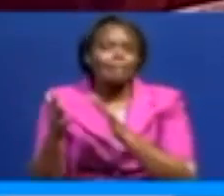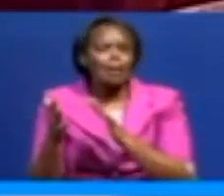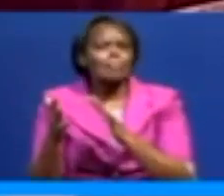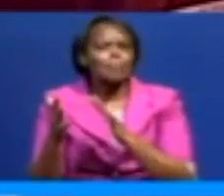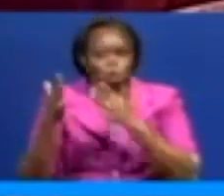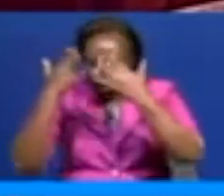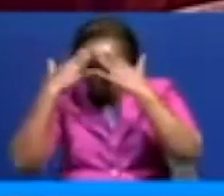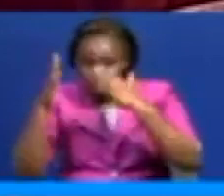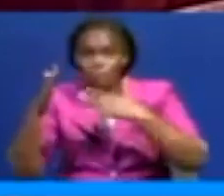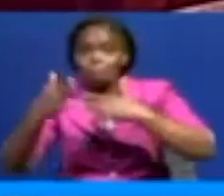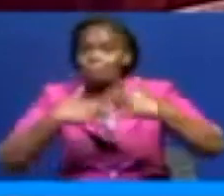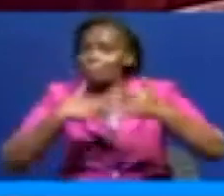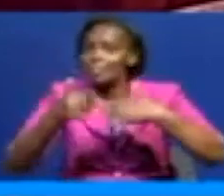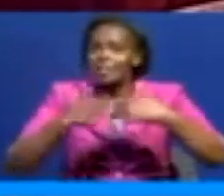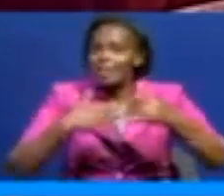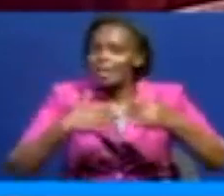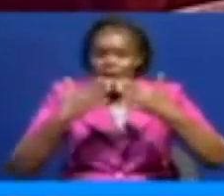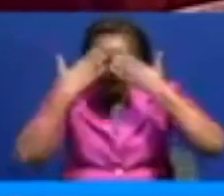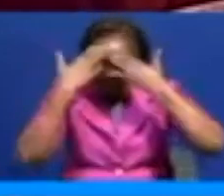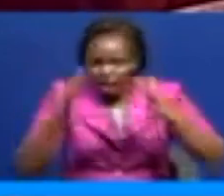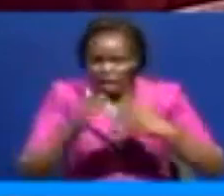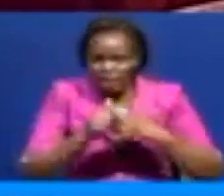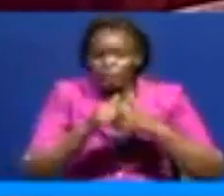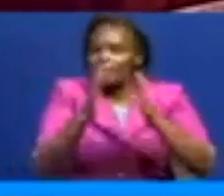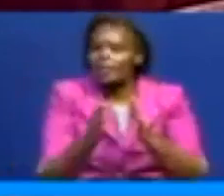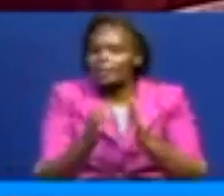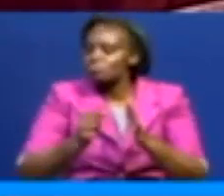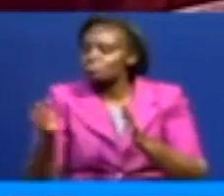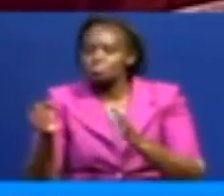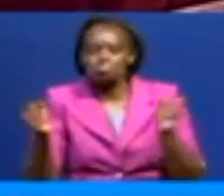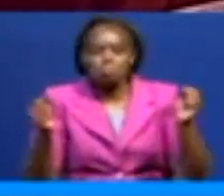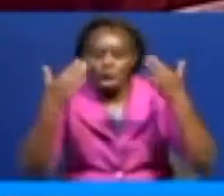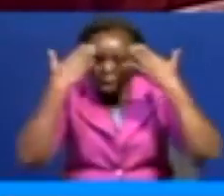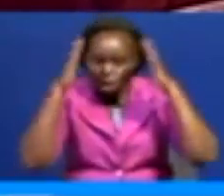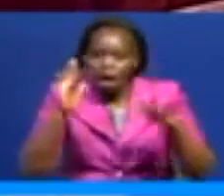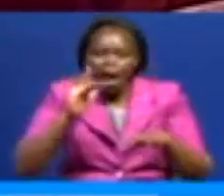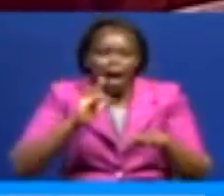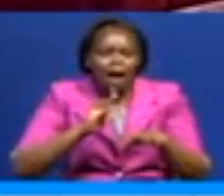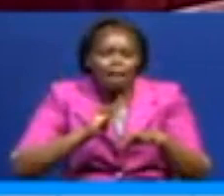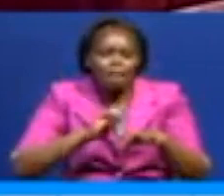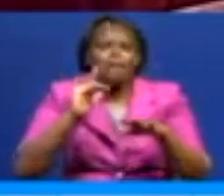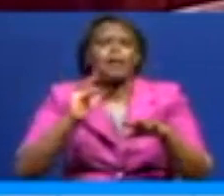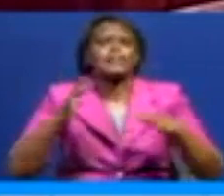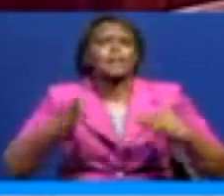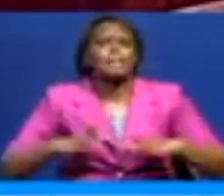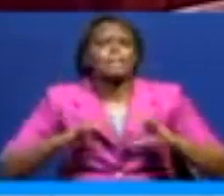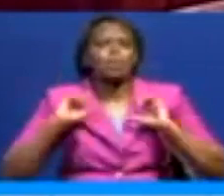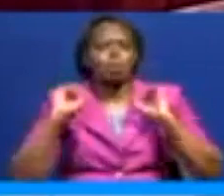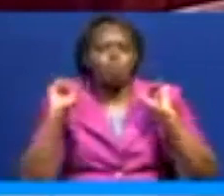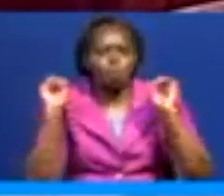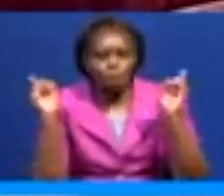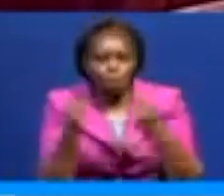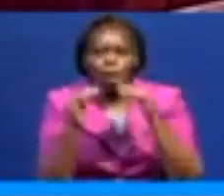It doesn't know the leadership in the minority or the majority. It affects all of us equally. So, Mr. Speaker,